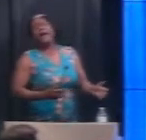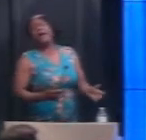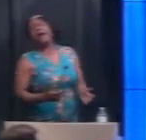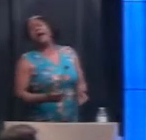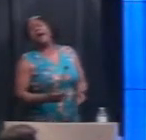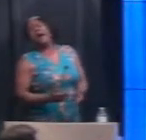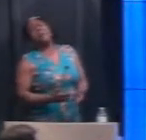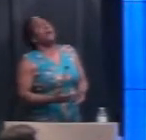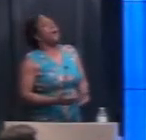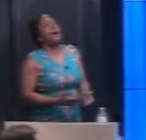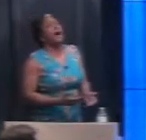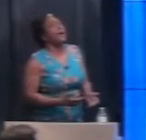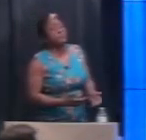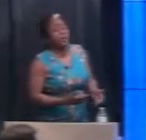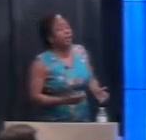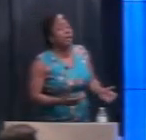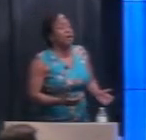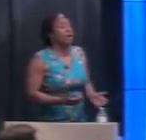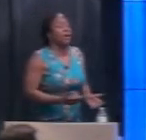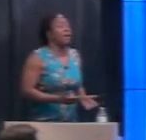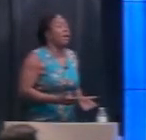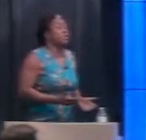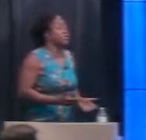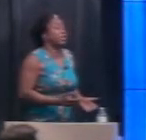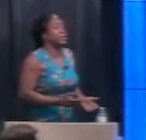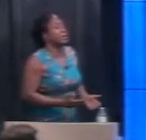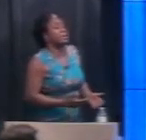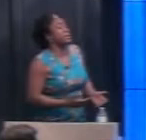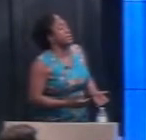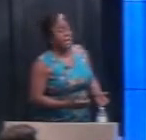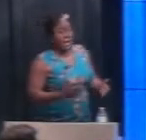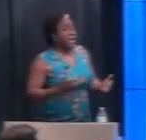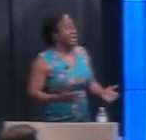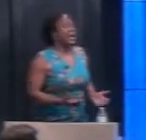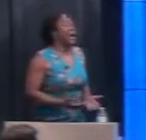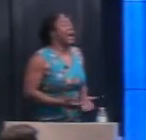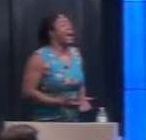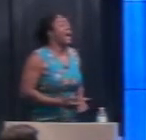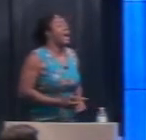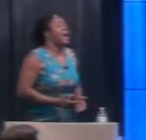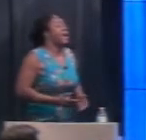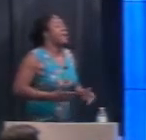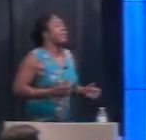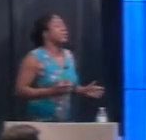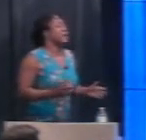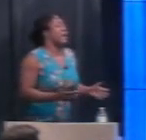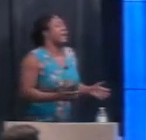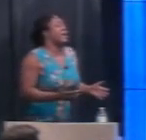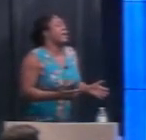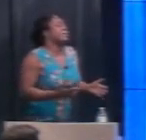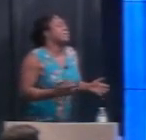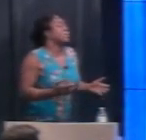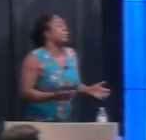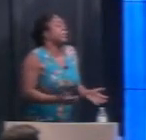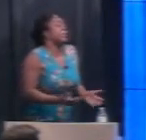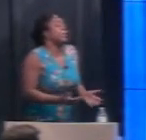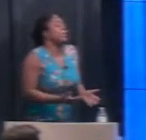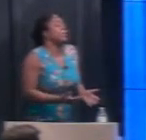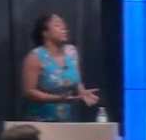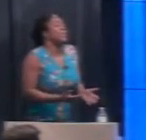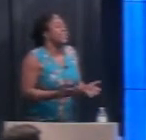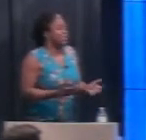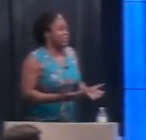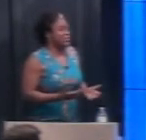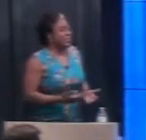regulate the bombs bursting in air gave